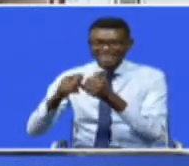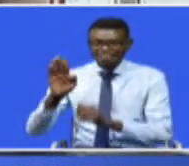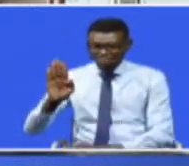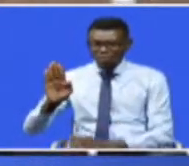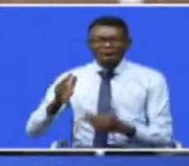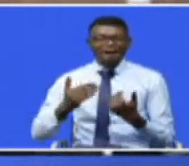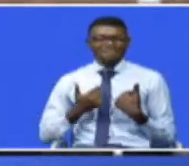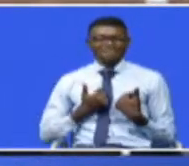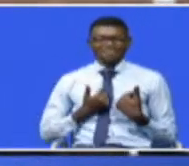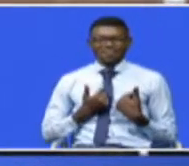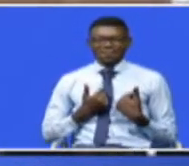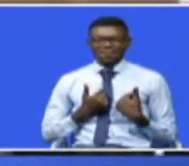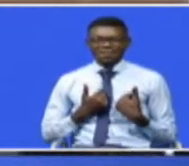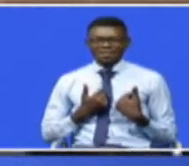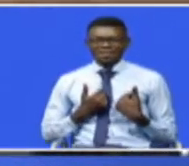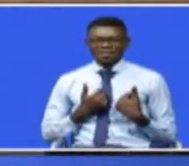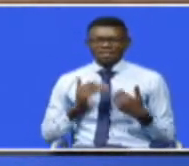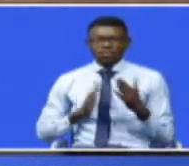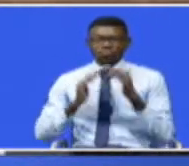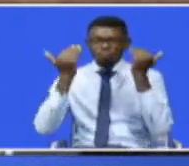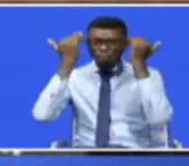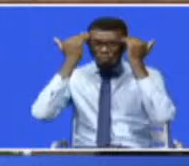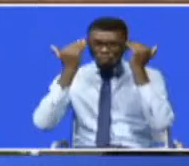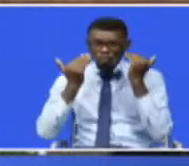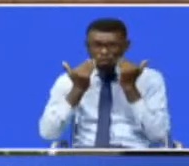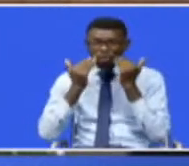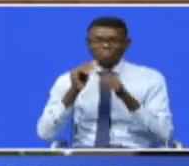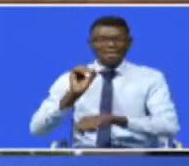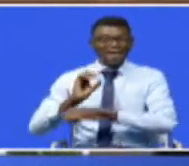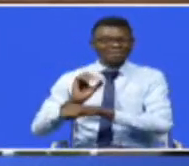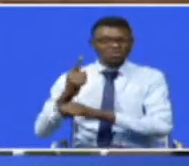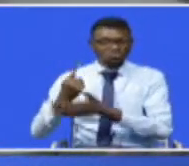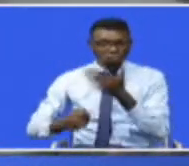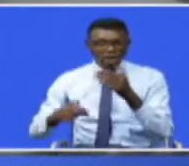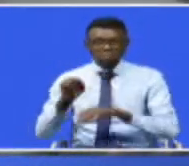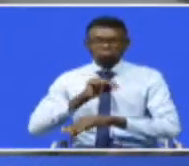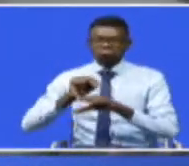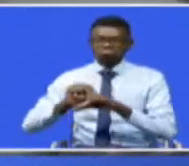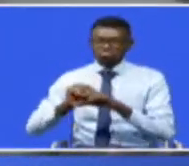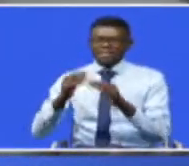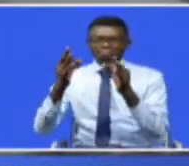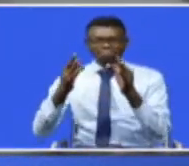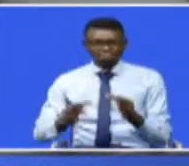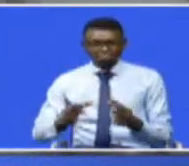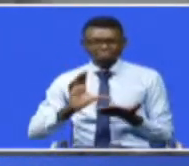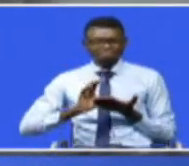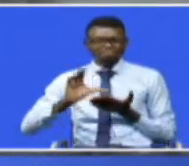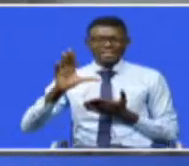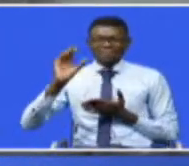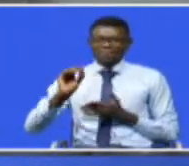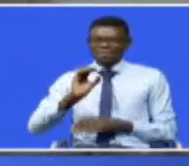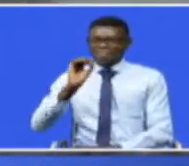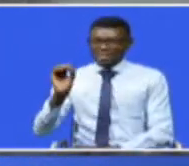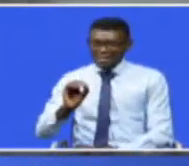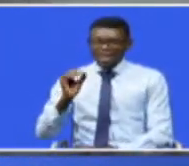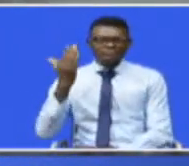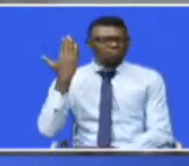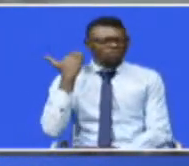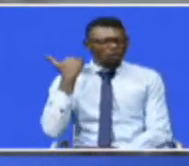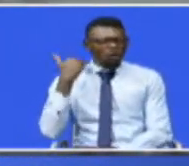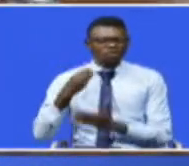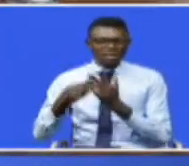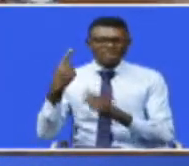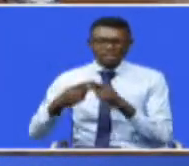billion. Despite the Supreme Court of Kenya advisory opinion that the National Treasury can release up to 50% of the last financial year's allocation